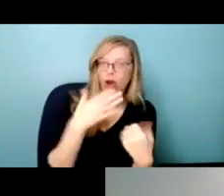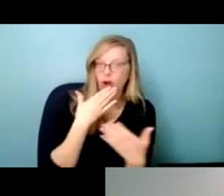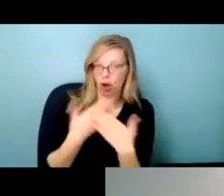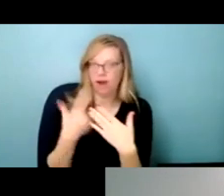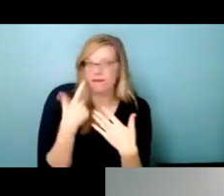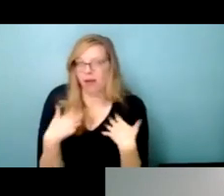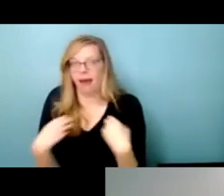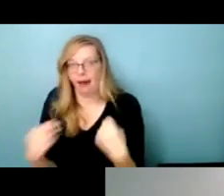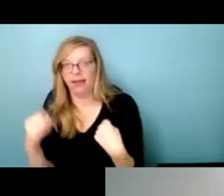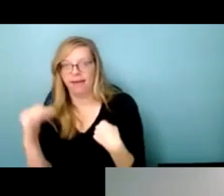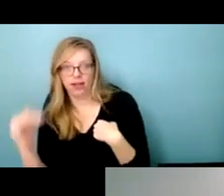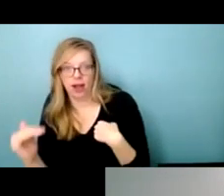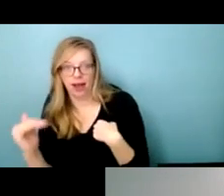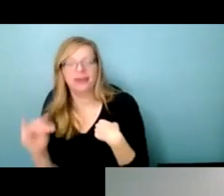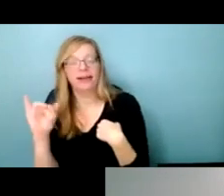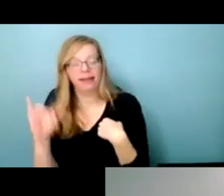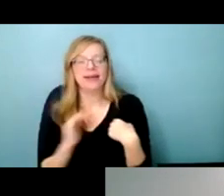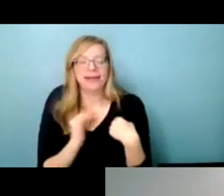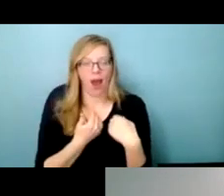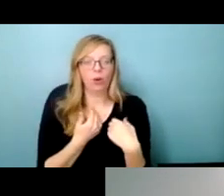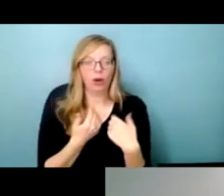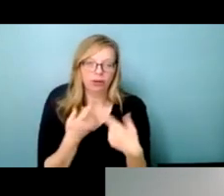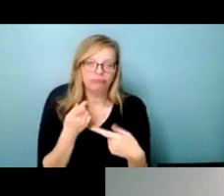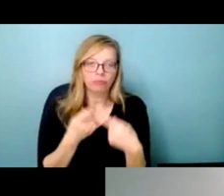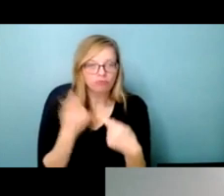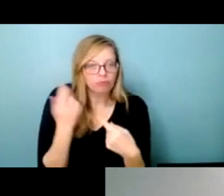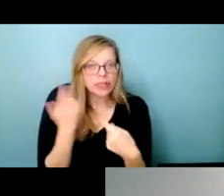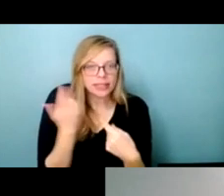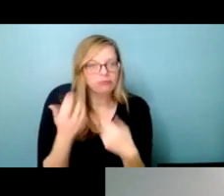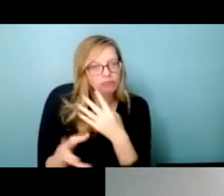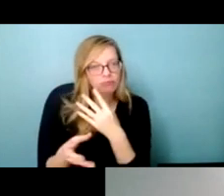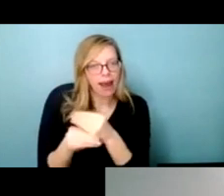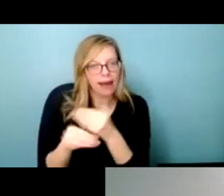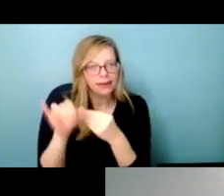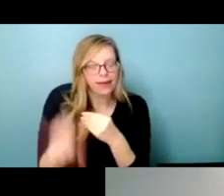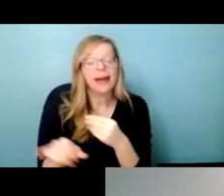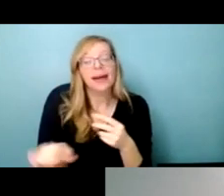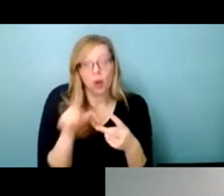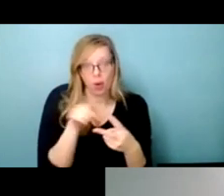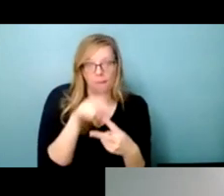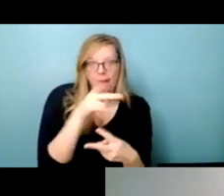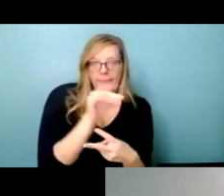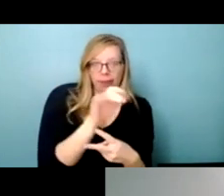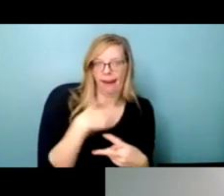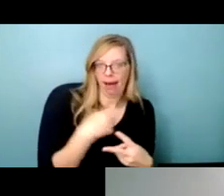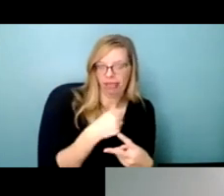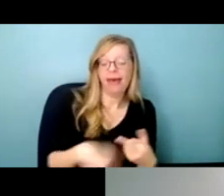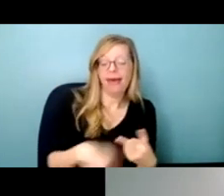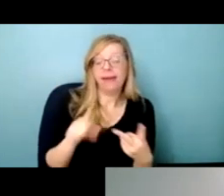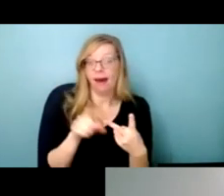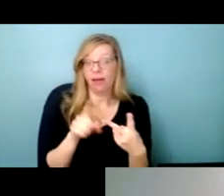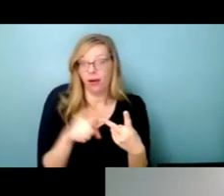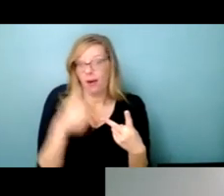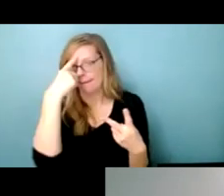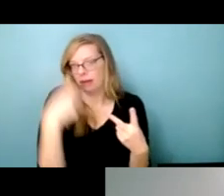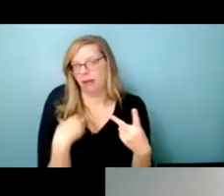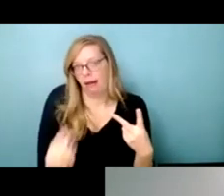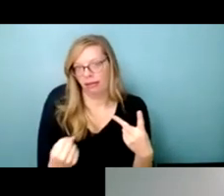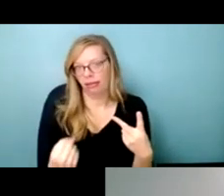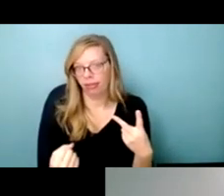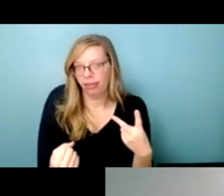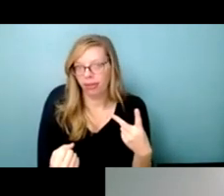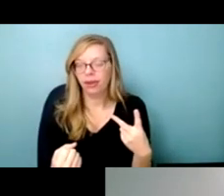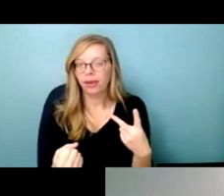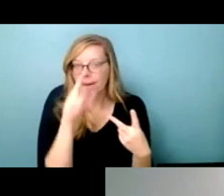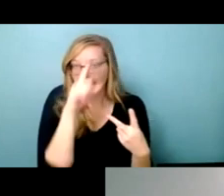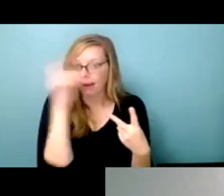of our argument there. And then the other side of it, other than public health, is mental health. And so now, because